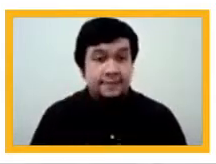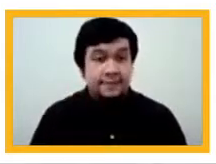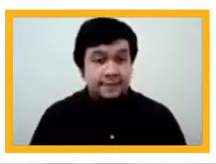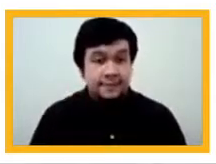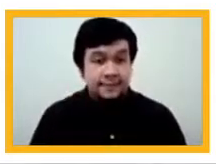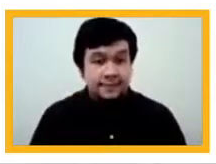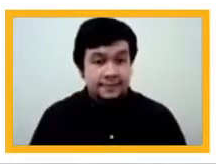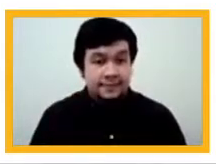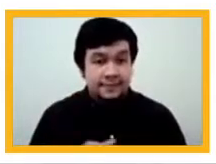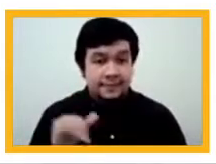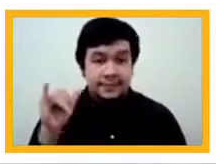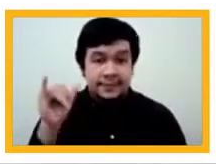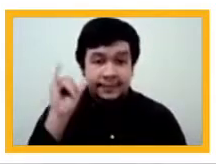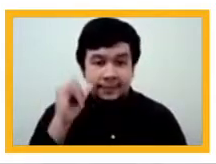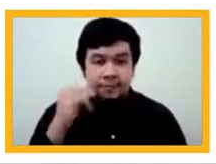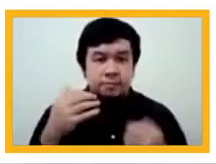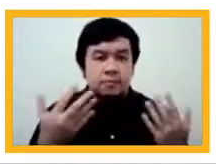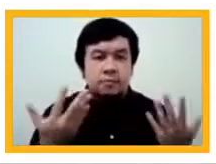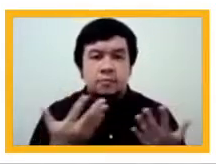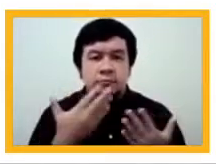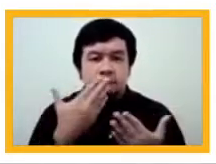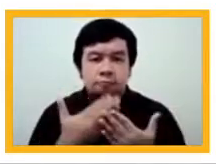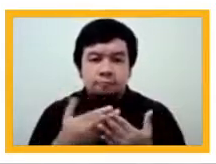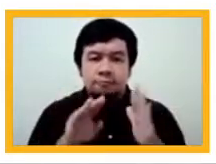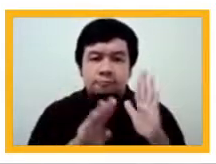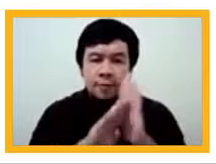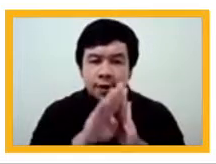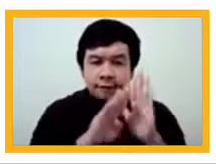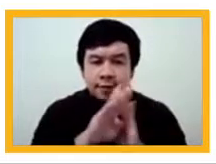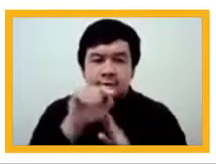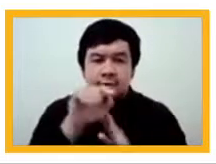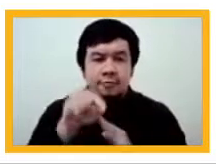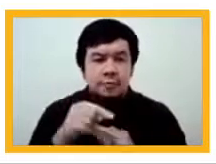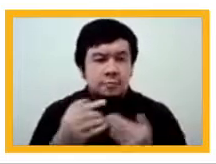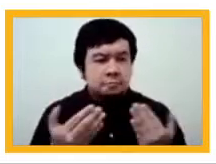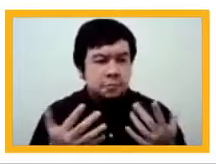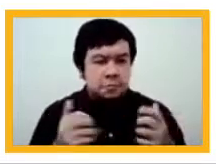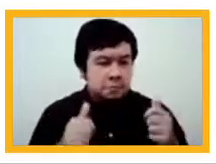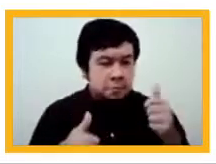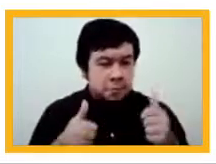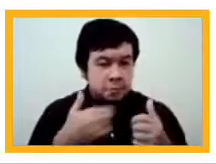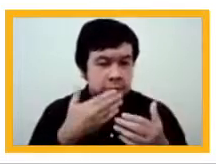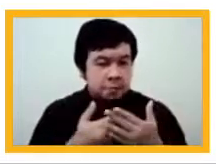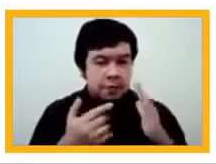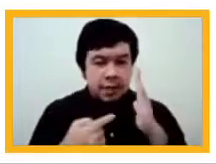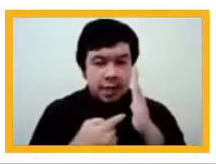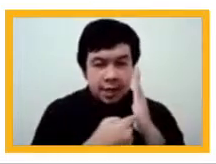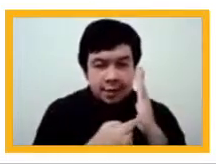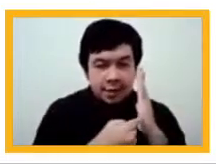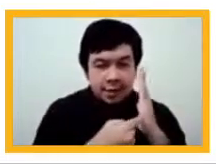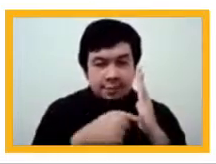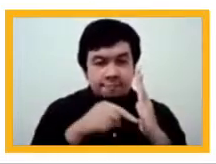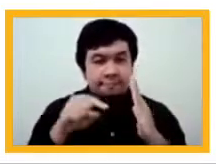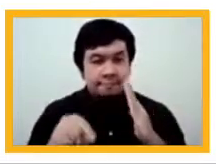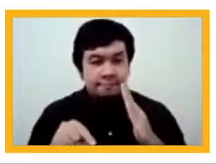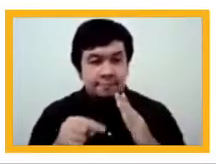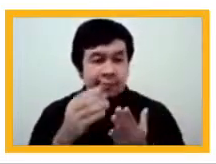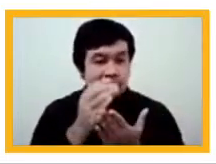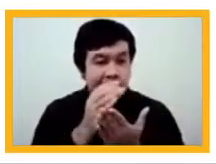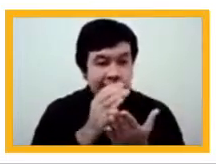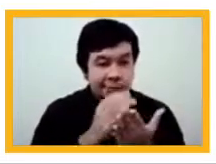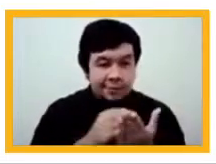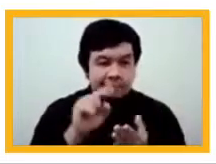developing countries? Should they first converge technology software into their traditional